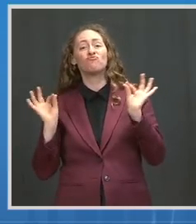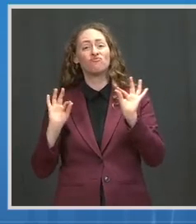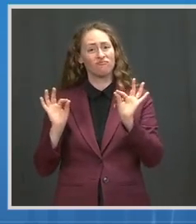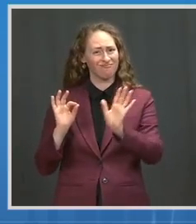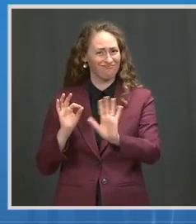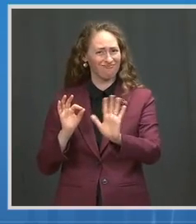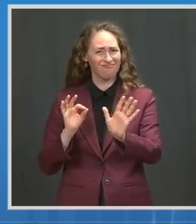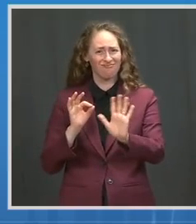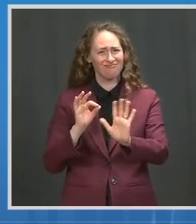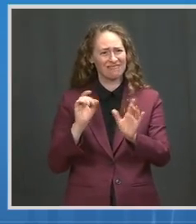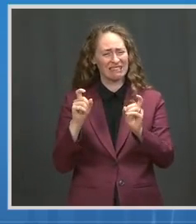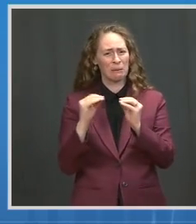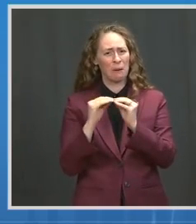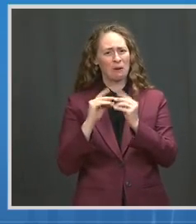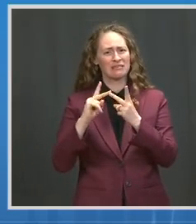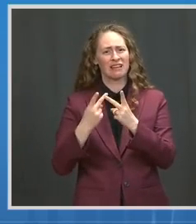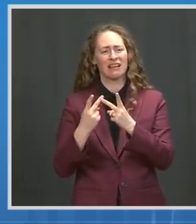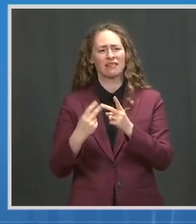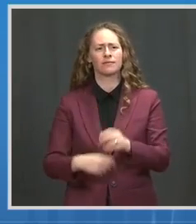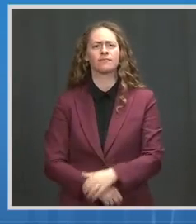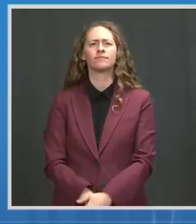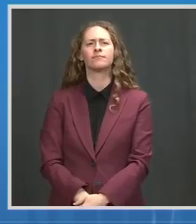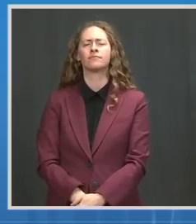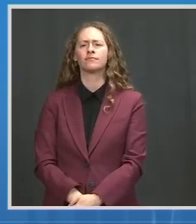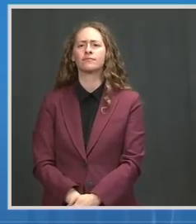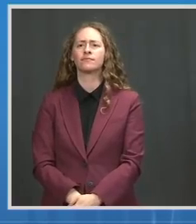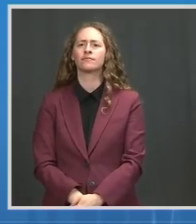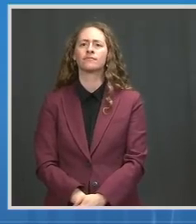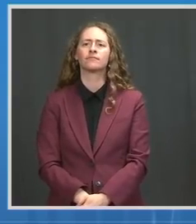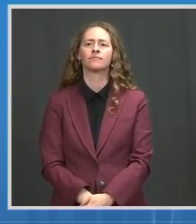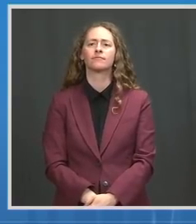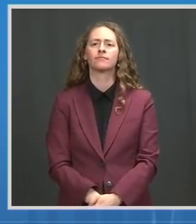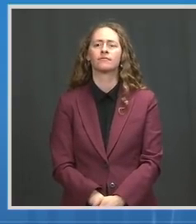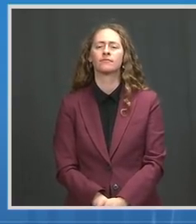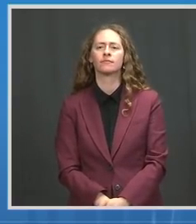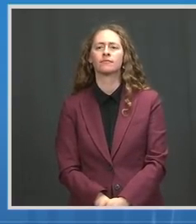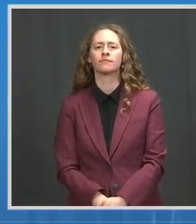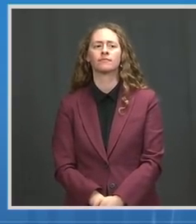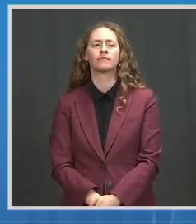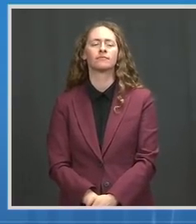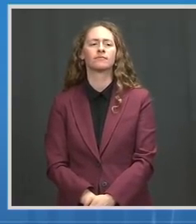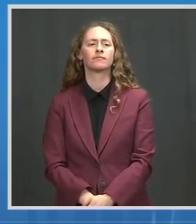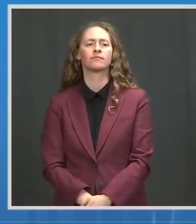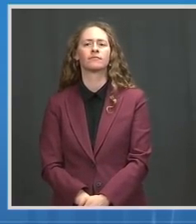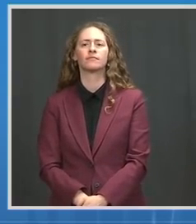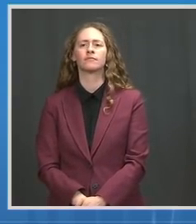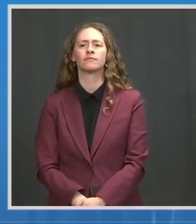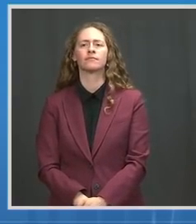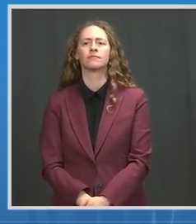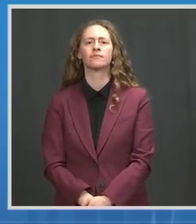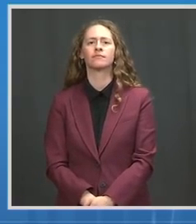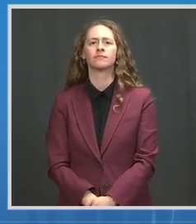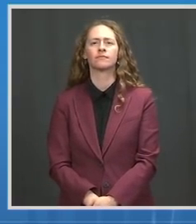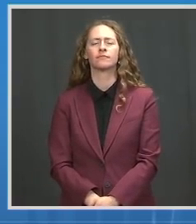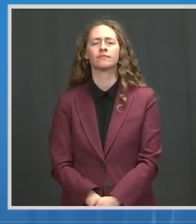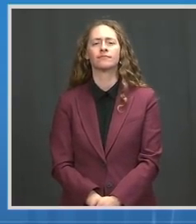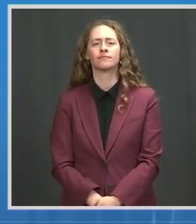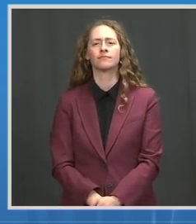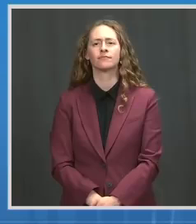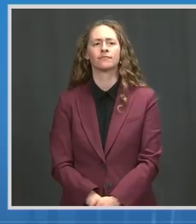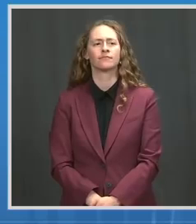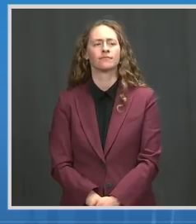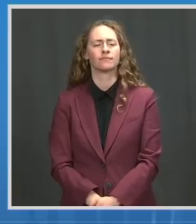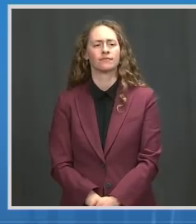AZ vaccine. Next slide. This slide graphically demonstrates in the darker part of